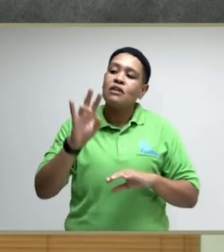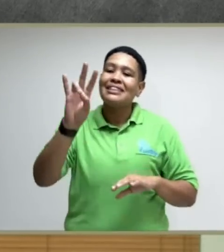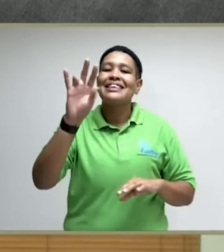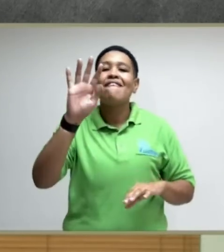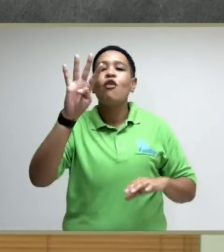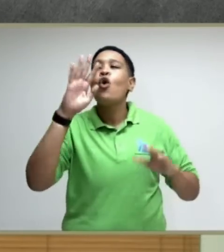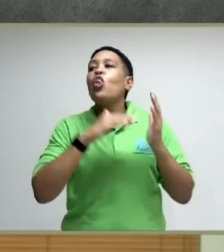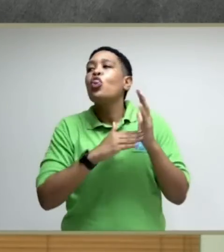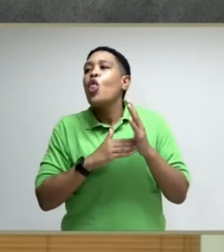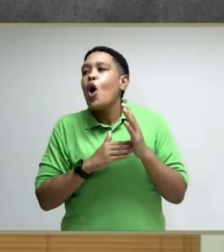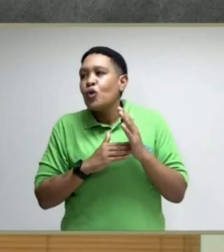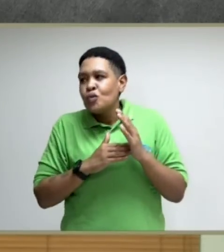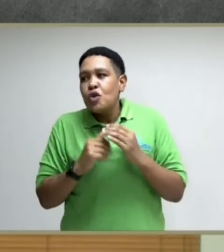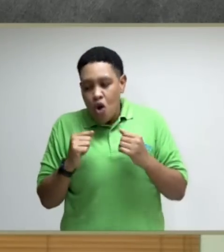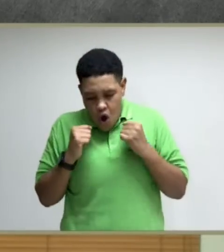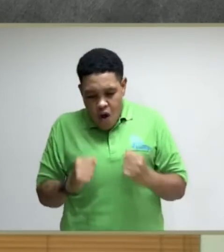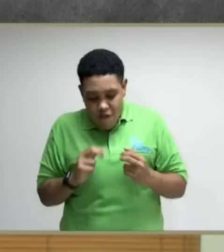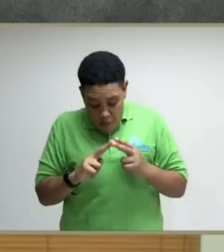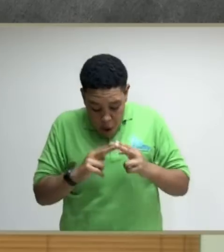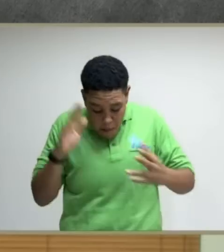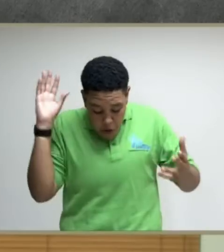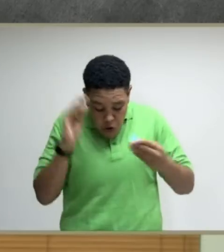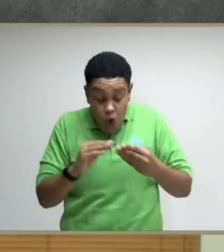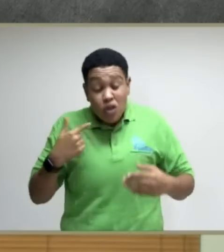74,000 confirmed cases. We have